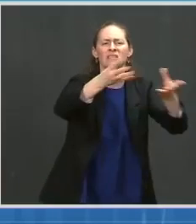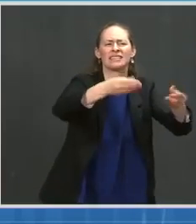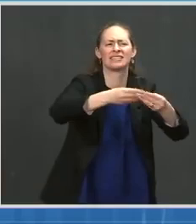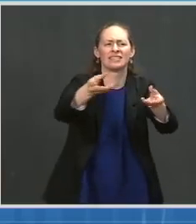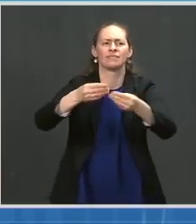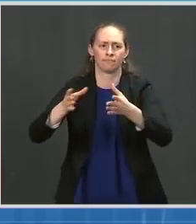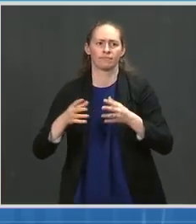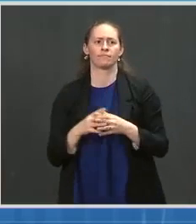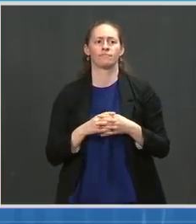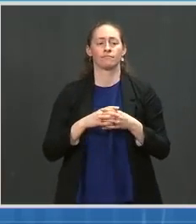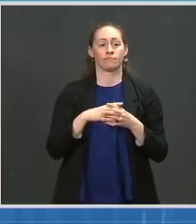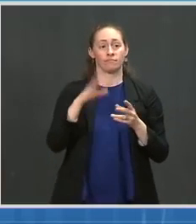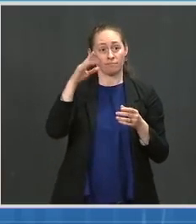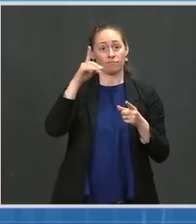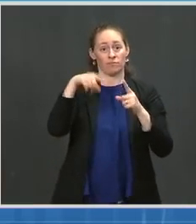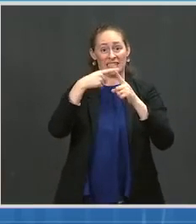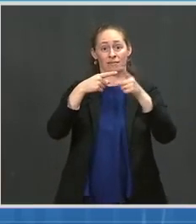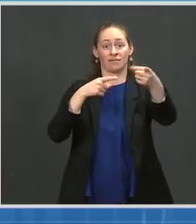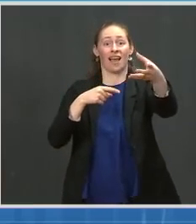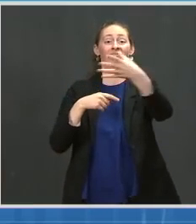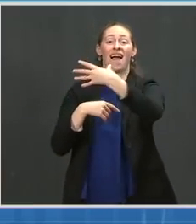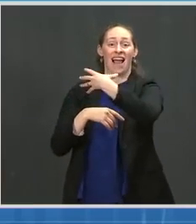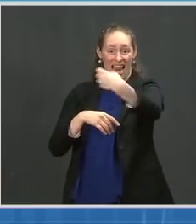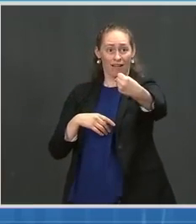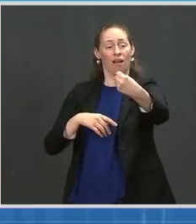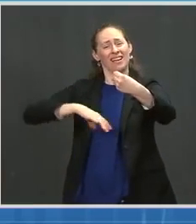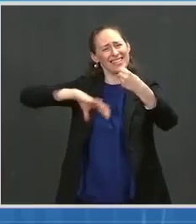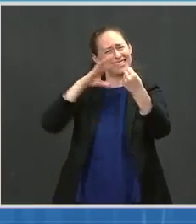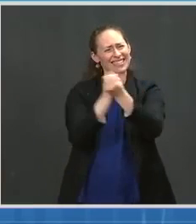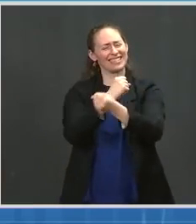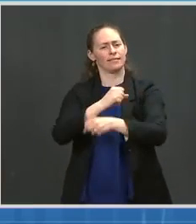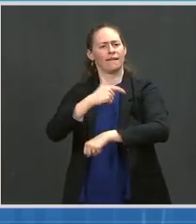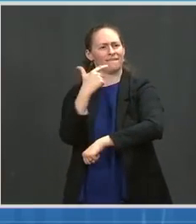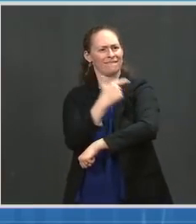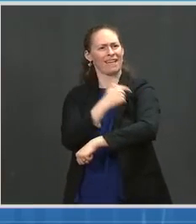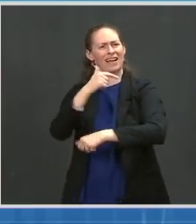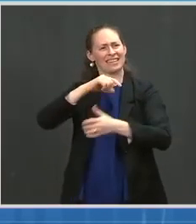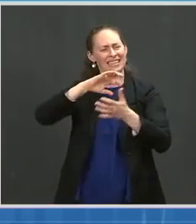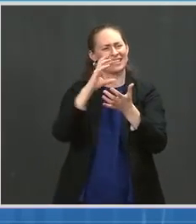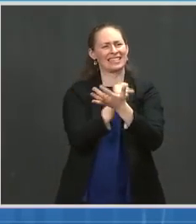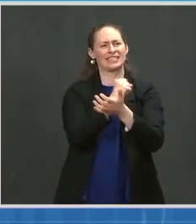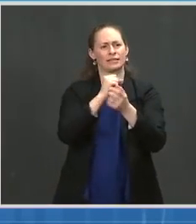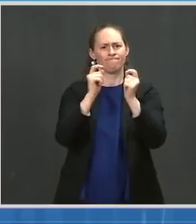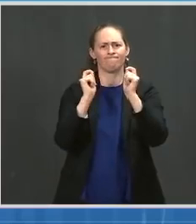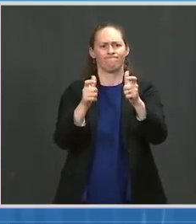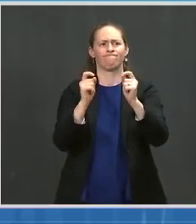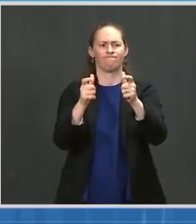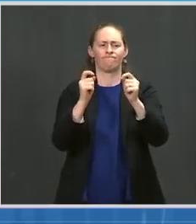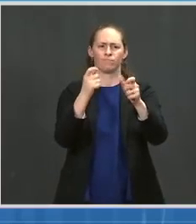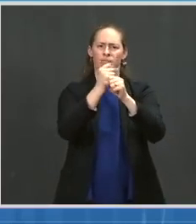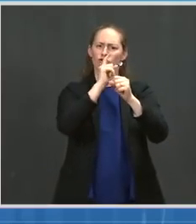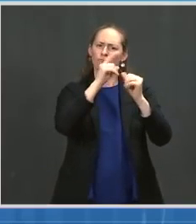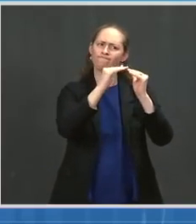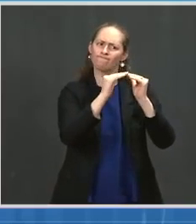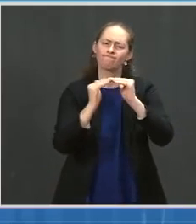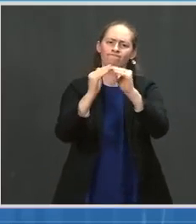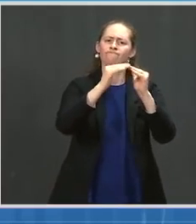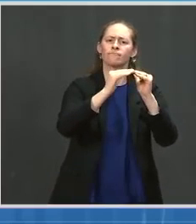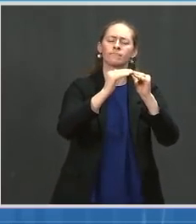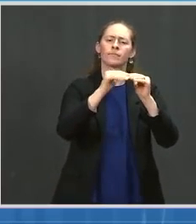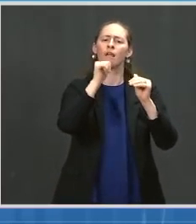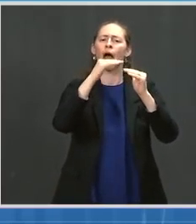do receive is administered as efficiently and equitably as possible. We'll